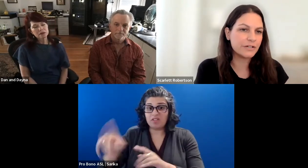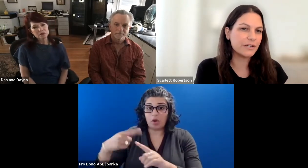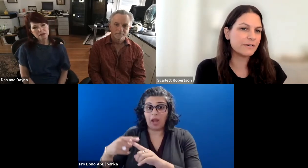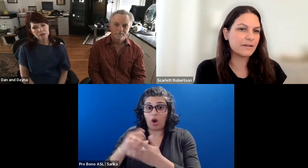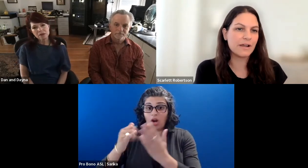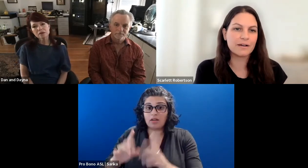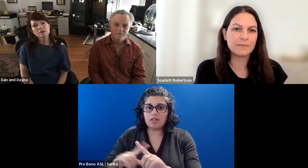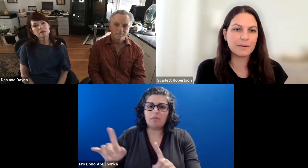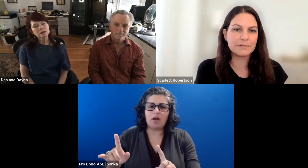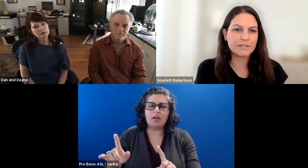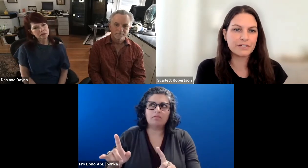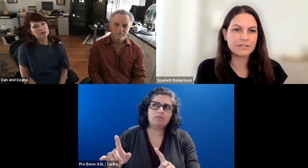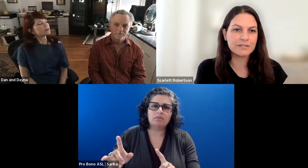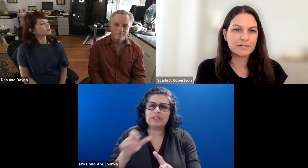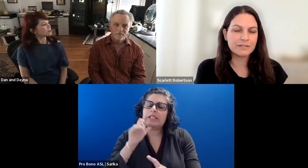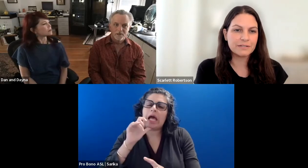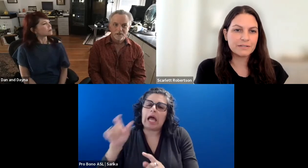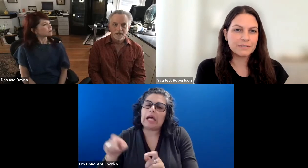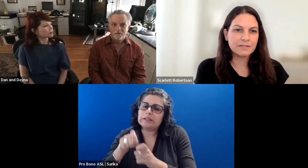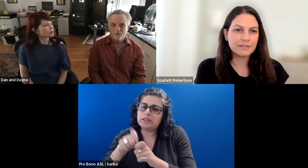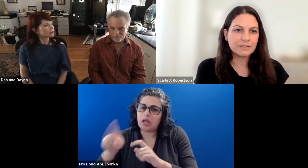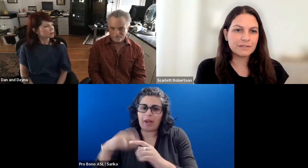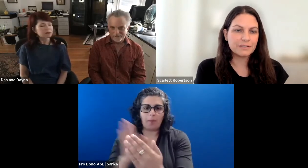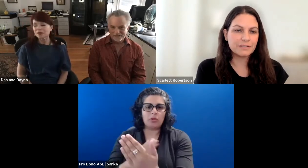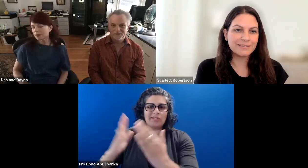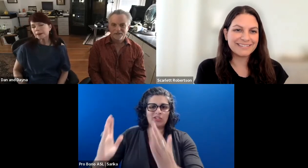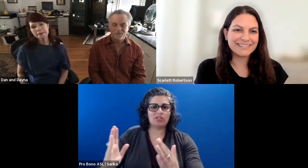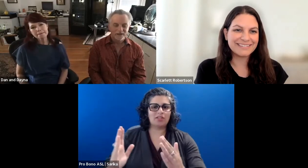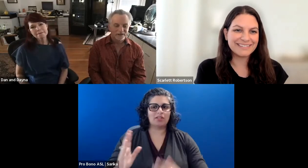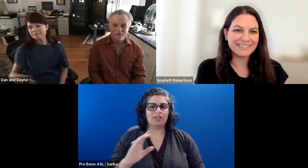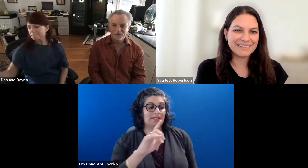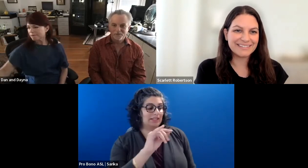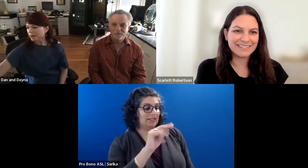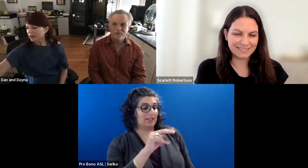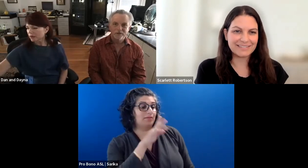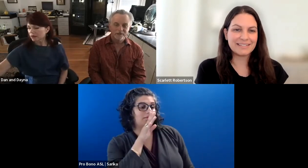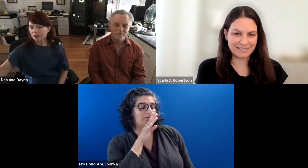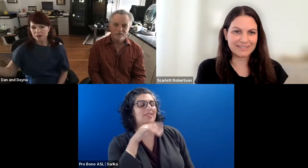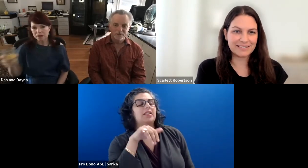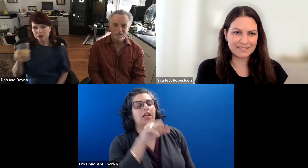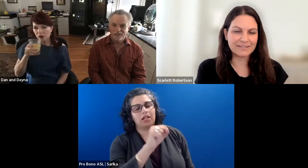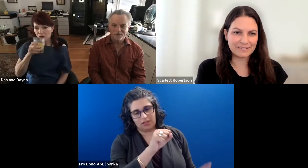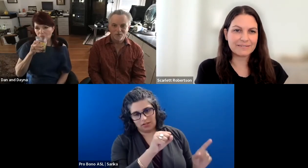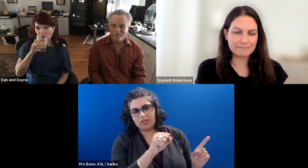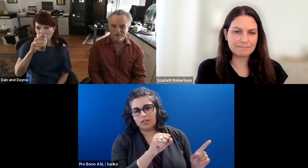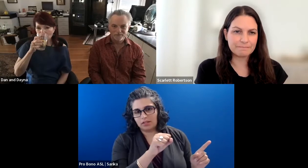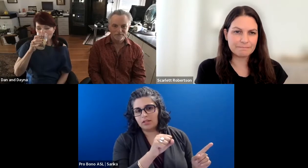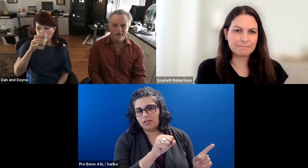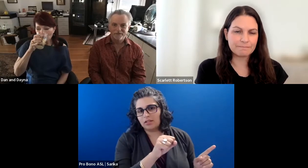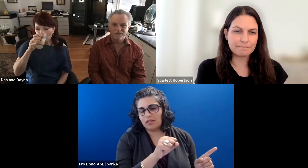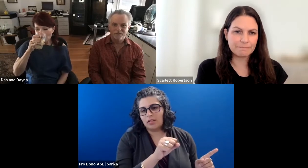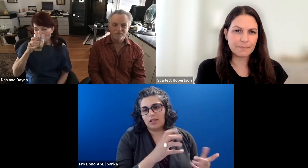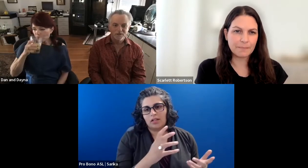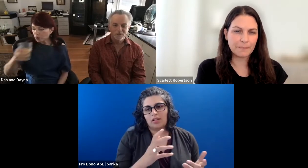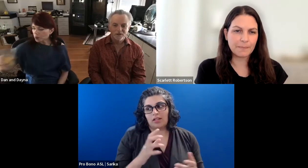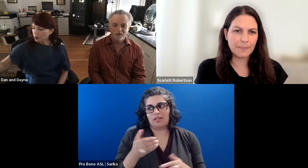knowledge, not about musicians? True, yes, because Ballet Russe, we weren't really in the same orbit of